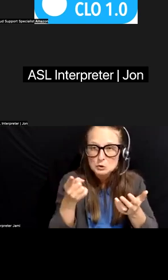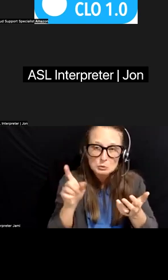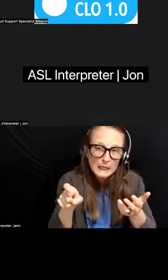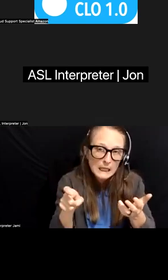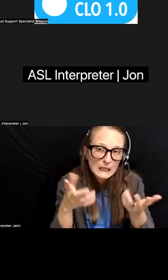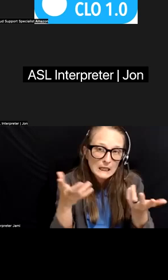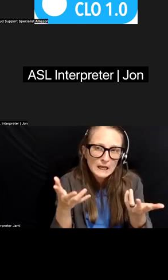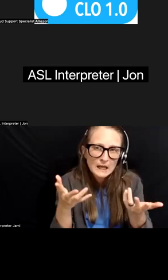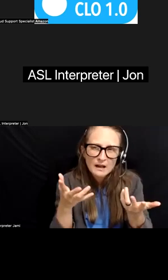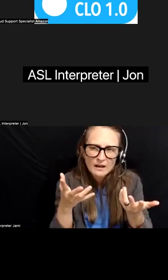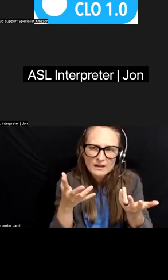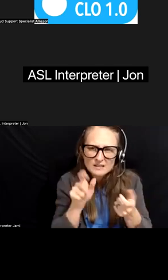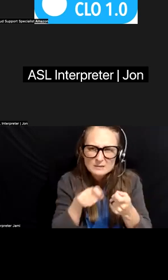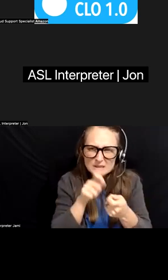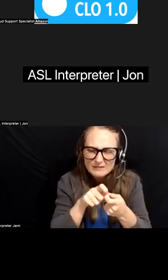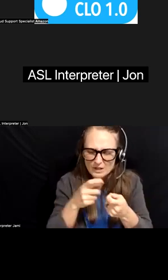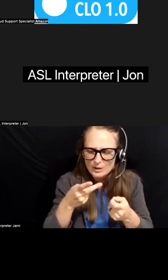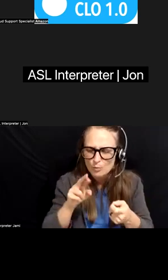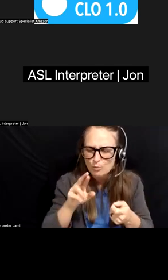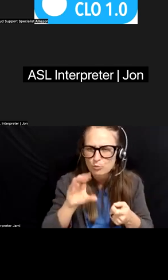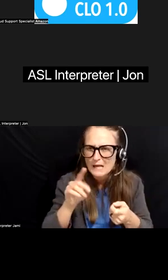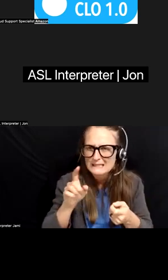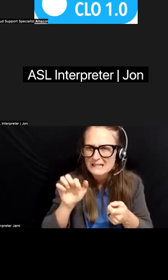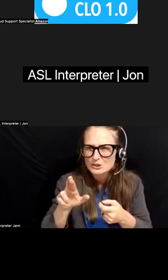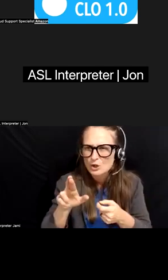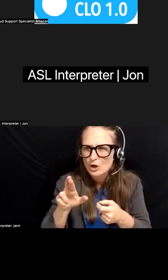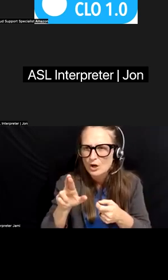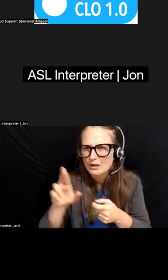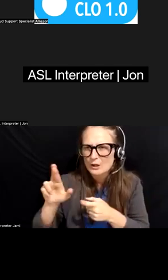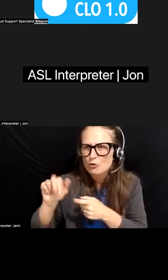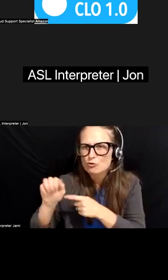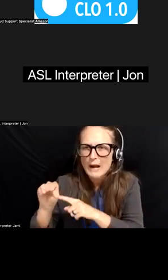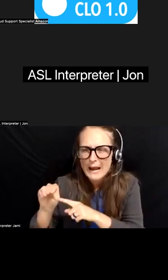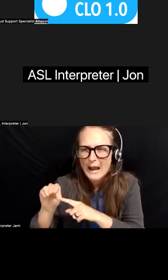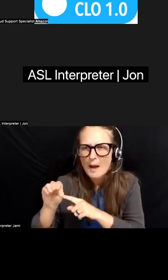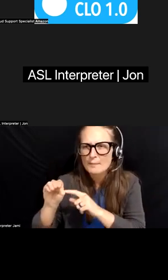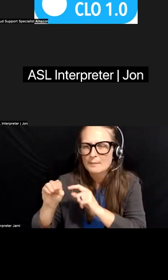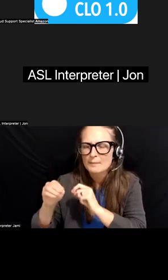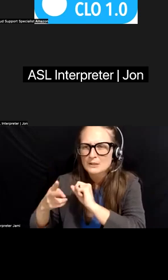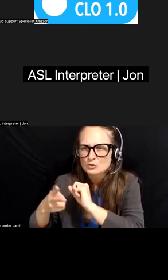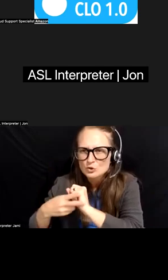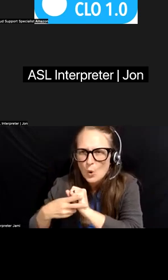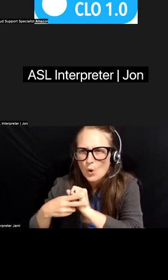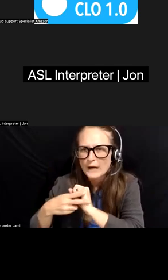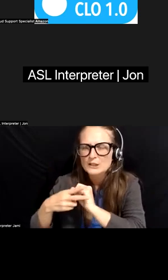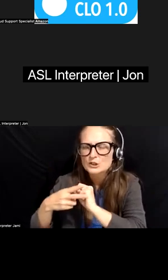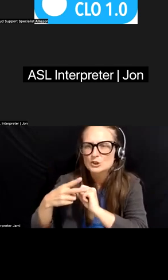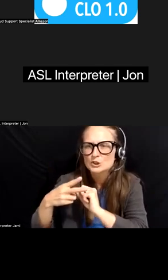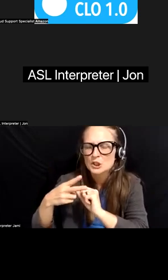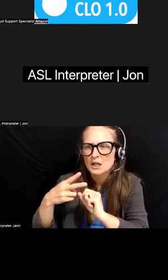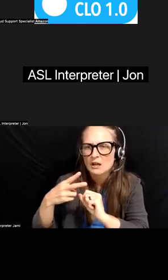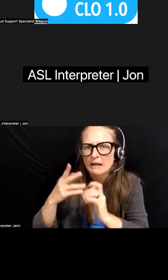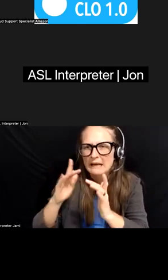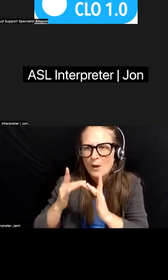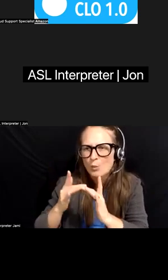certain type of processor, a certain amount of memory, a certain amount of storage, certain amount of this, certain amount of network settings, certain amount